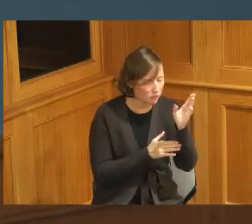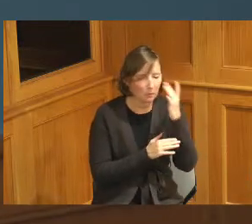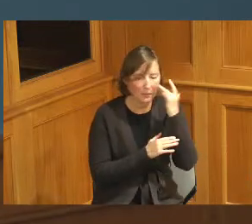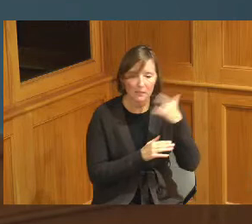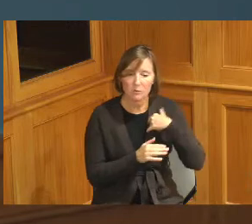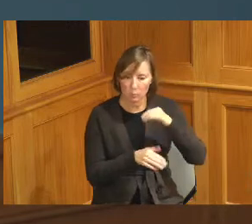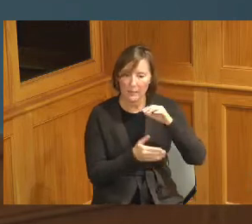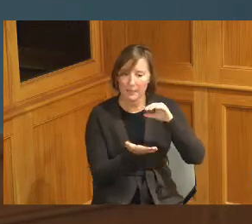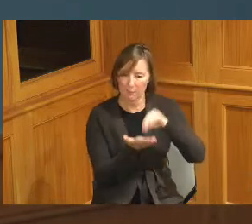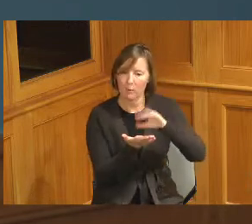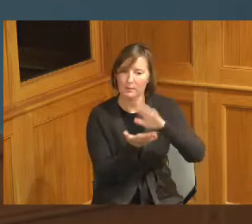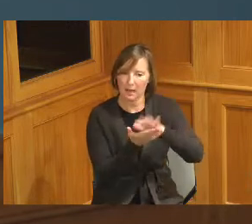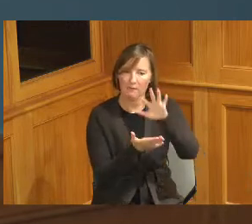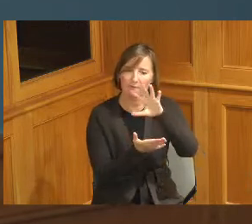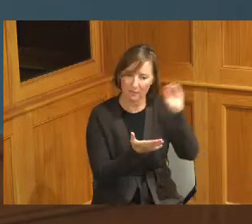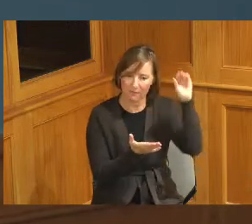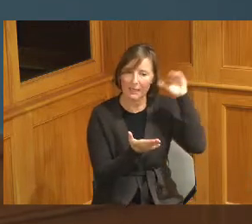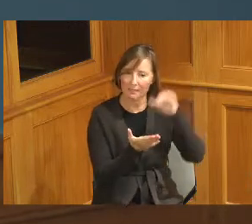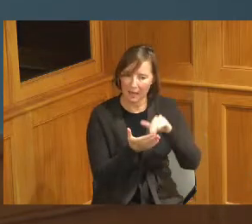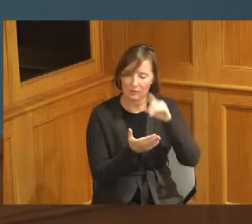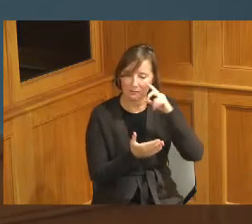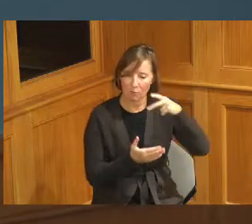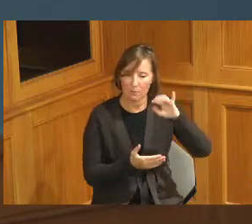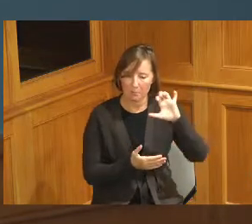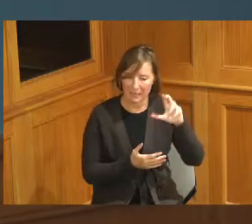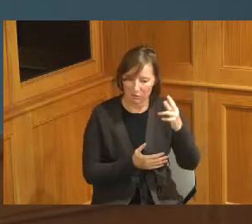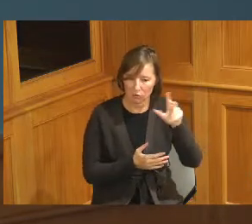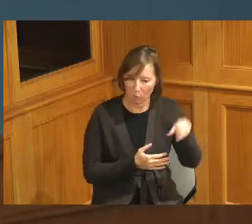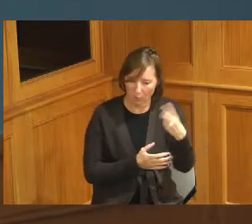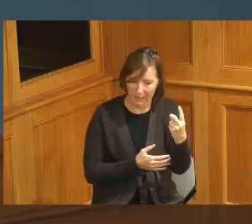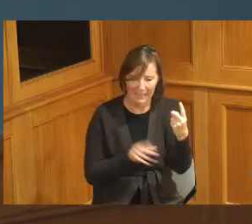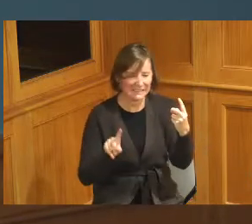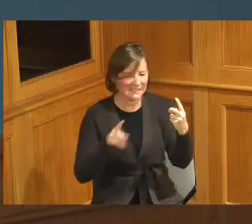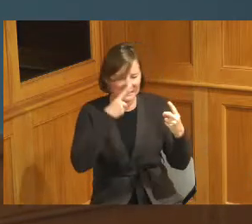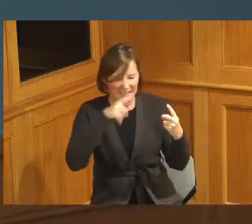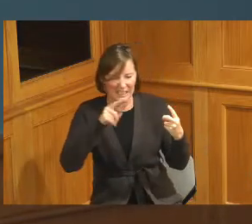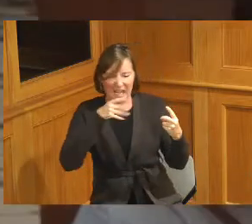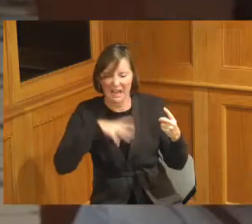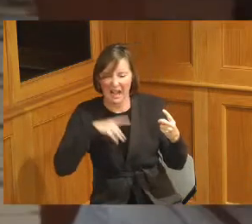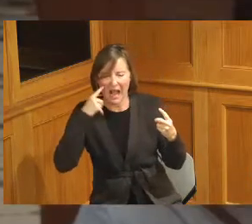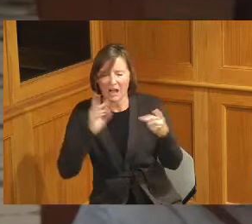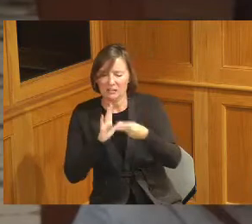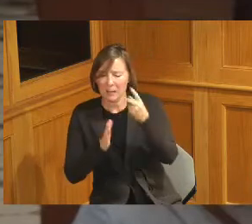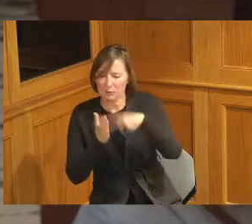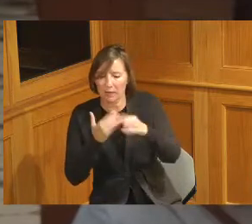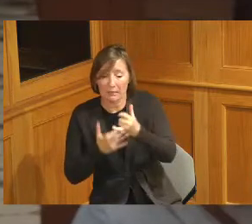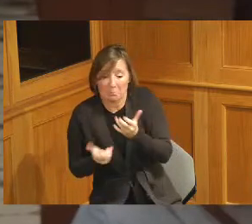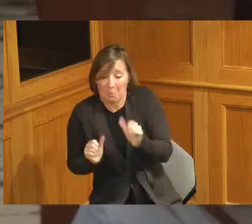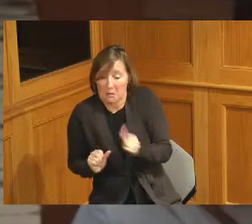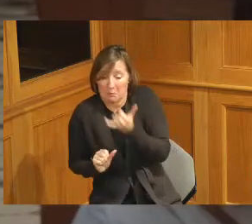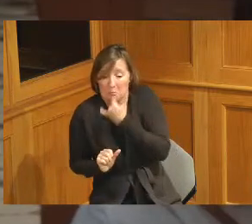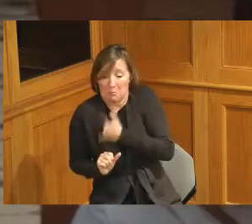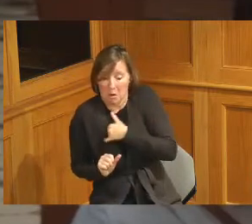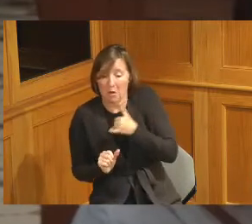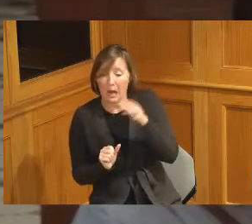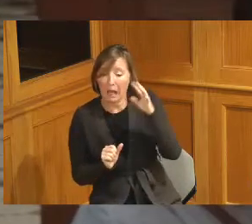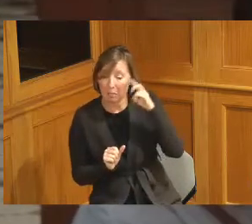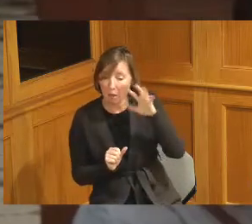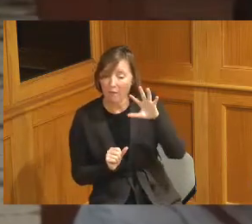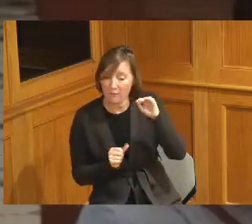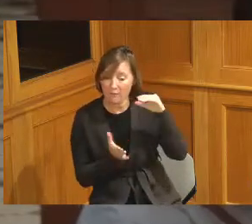pitch and we had a number for the other. I'd like to double check that. I thought it was 50,000 for both events total. Yeah, so